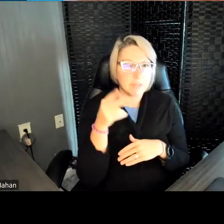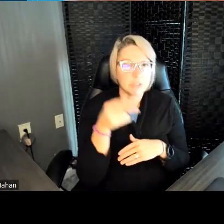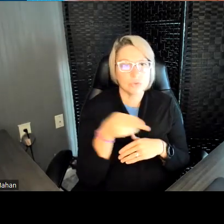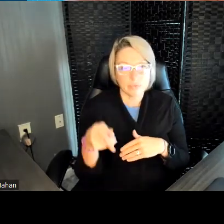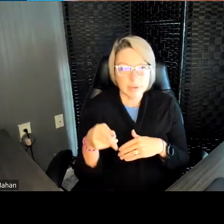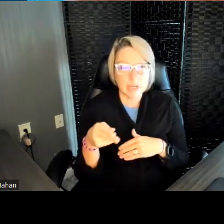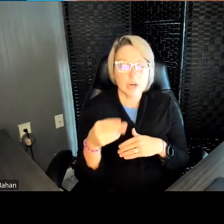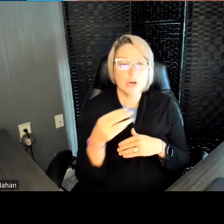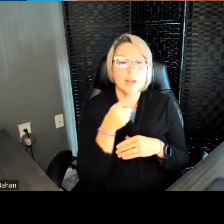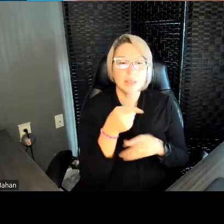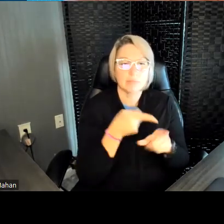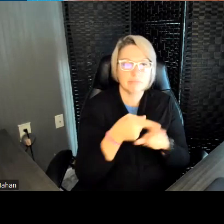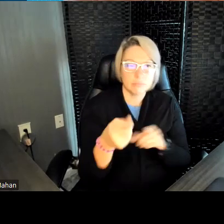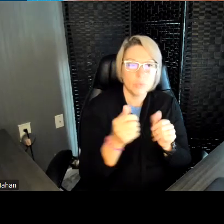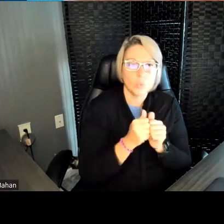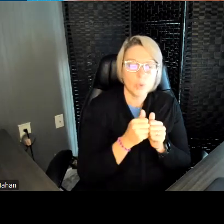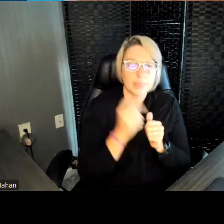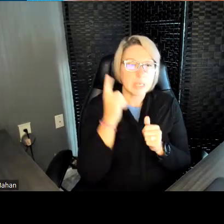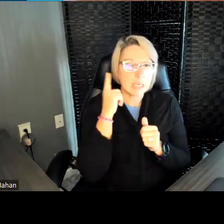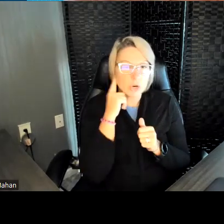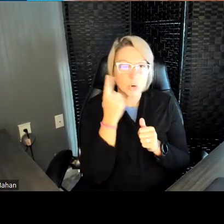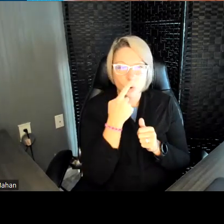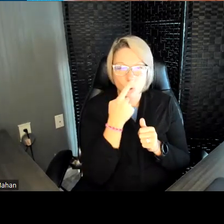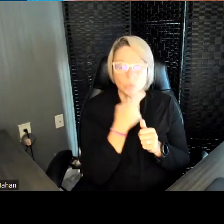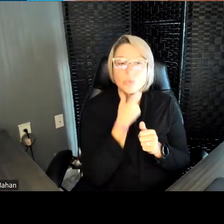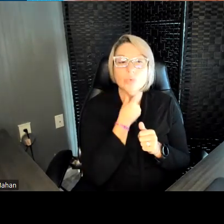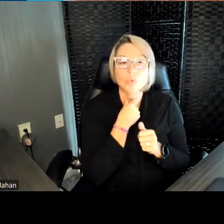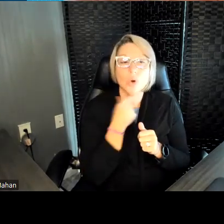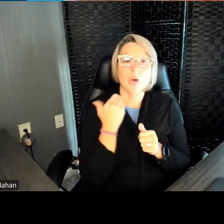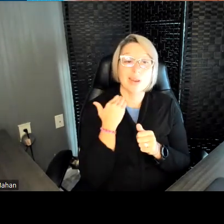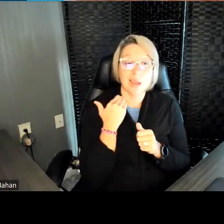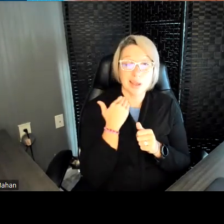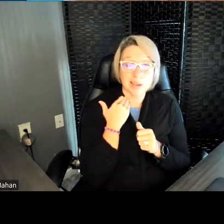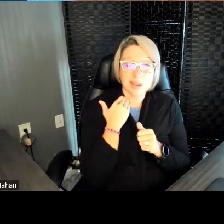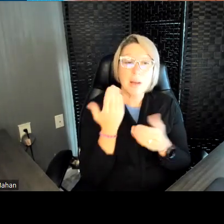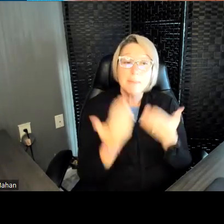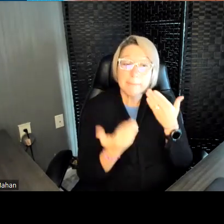the ear, nose, throat, and neck. And they may or may not be involved, but they're good